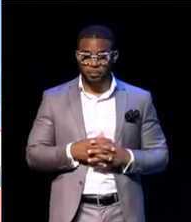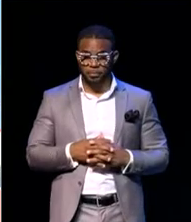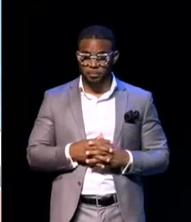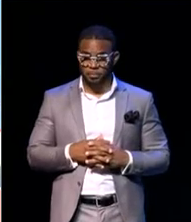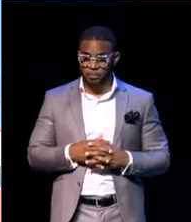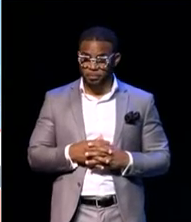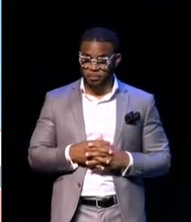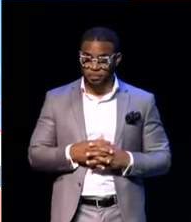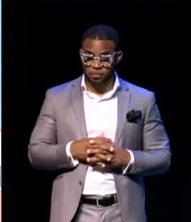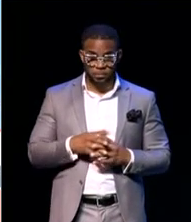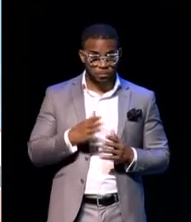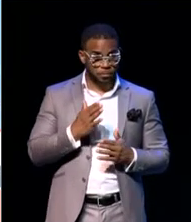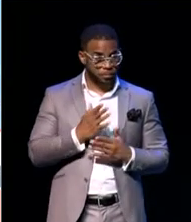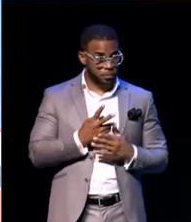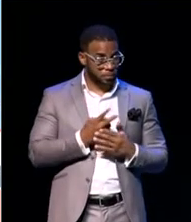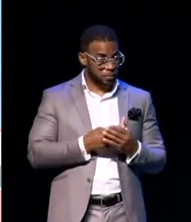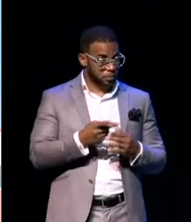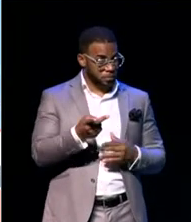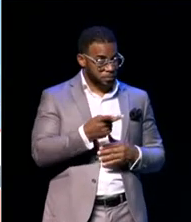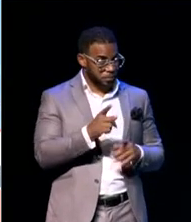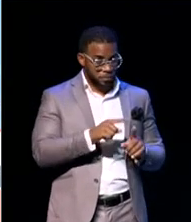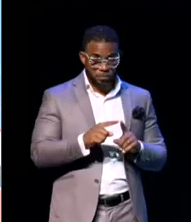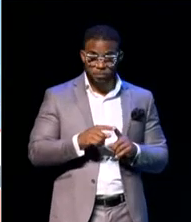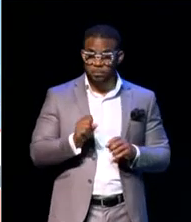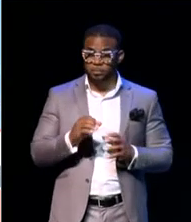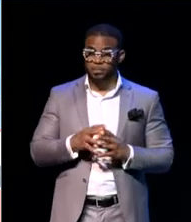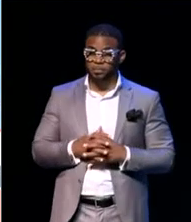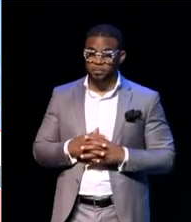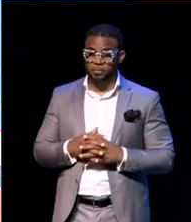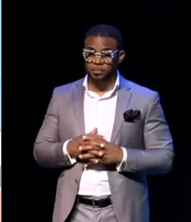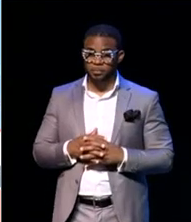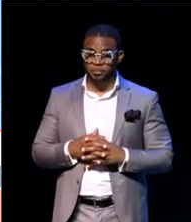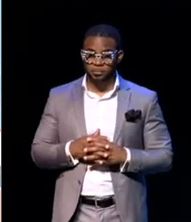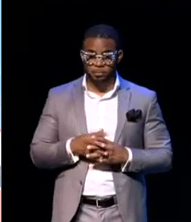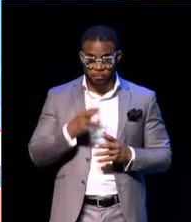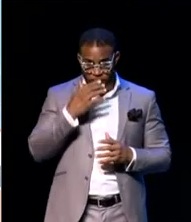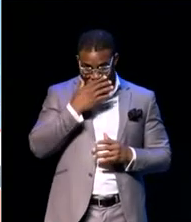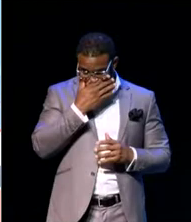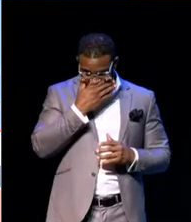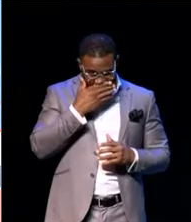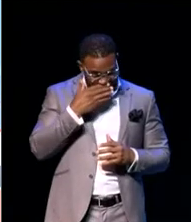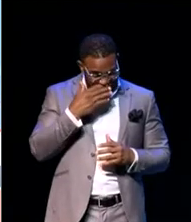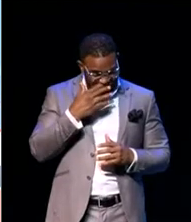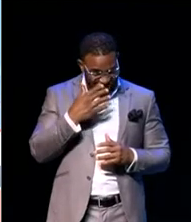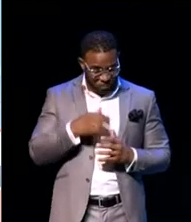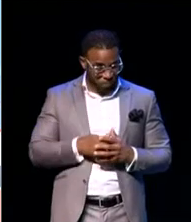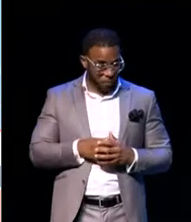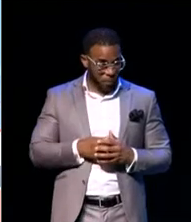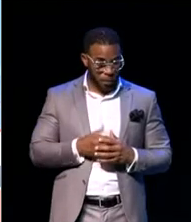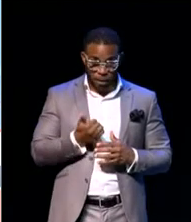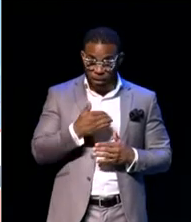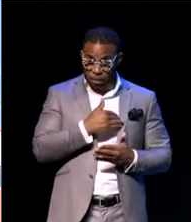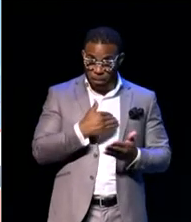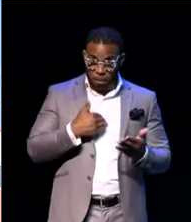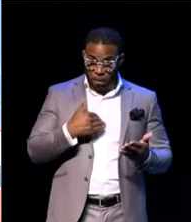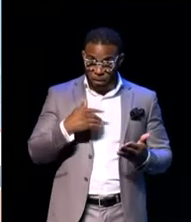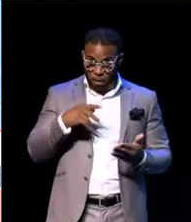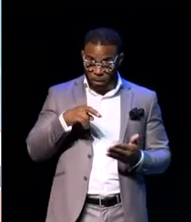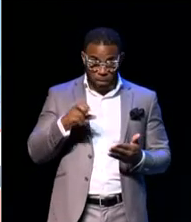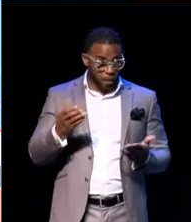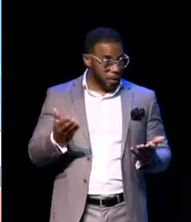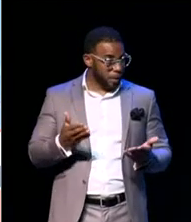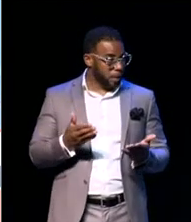for both of you all, too. So any members of the press